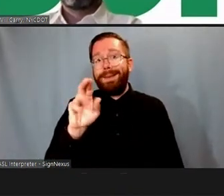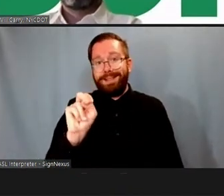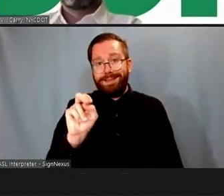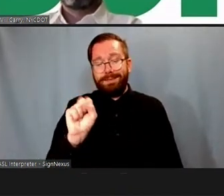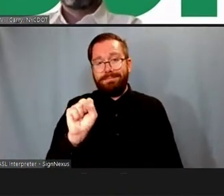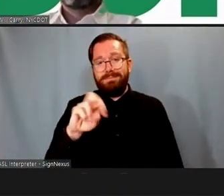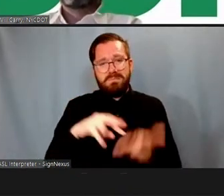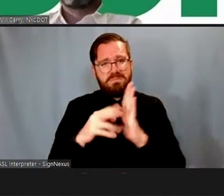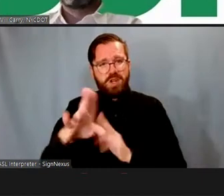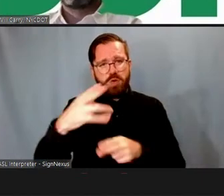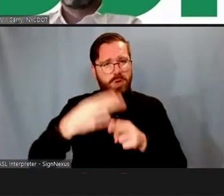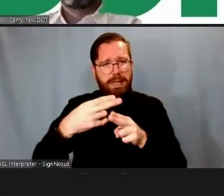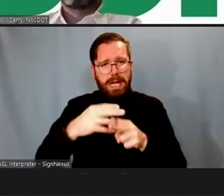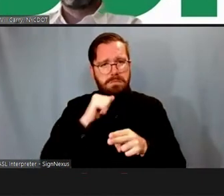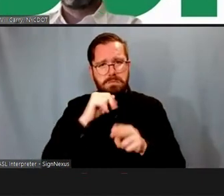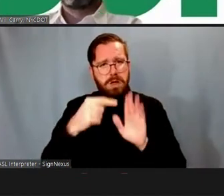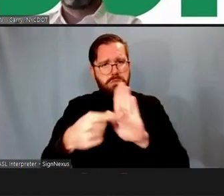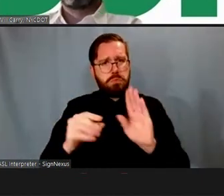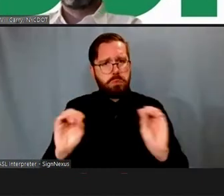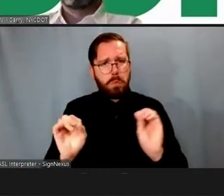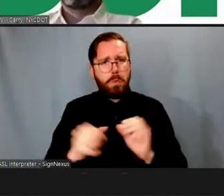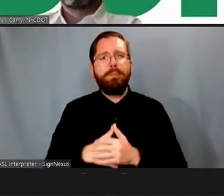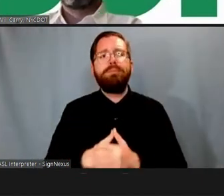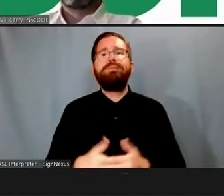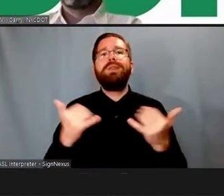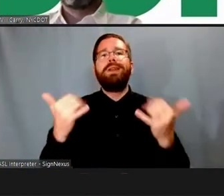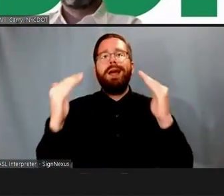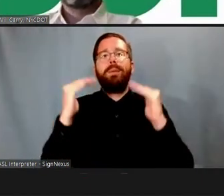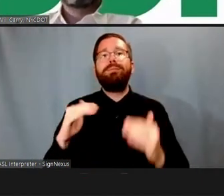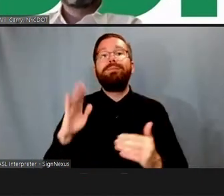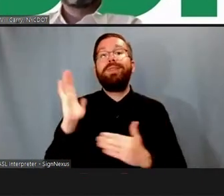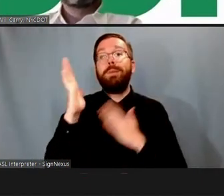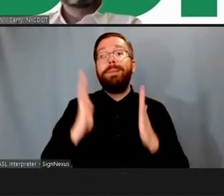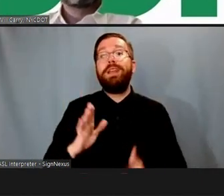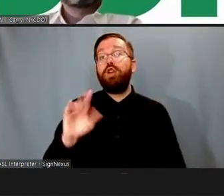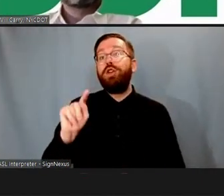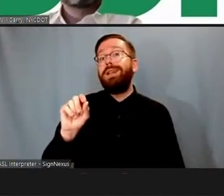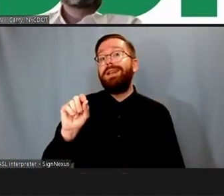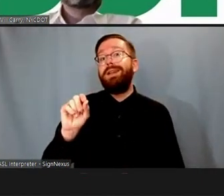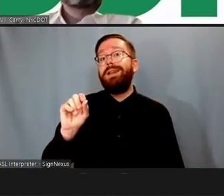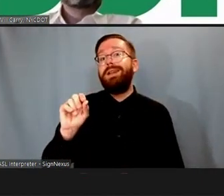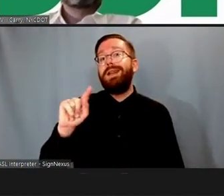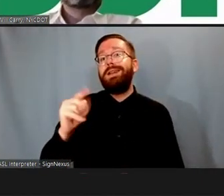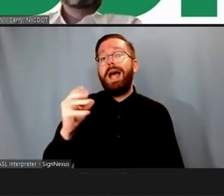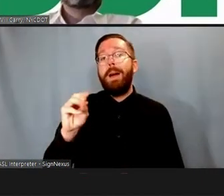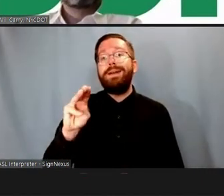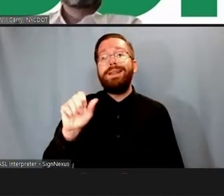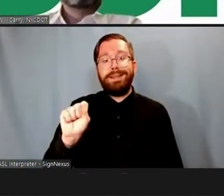our next speaker is thomas mcguire followed by martin weinberg